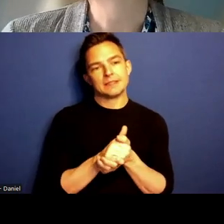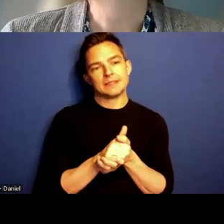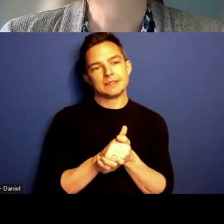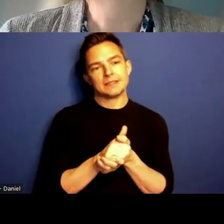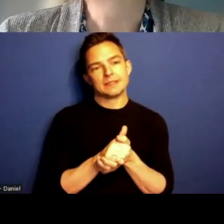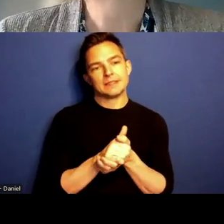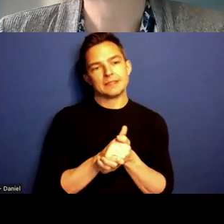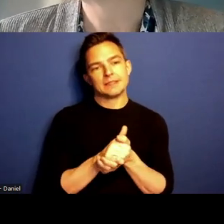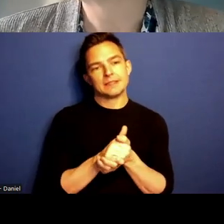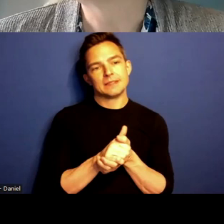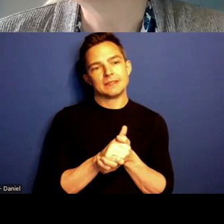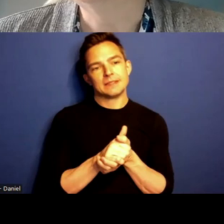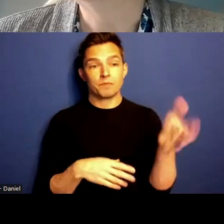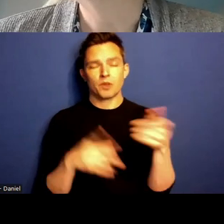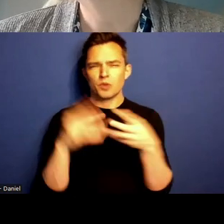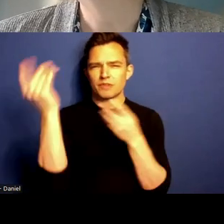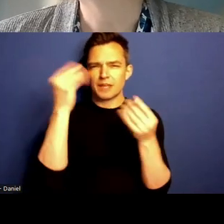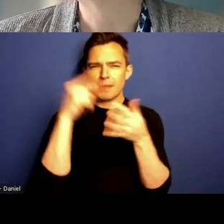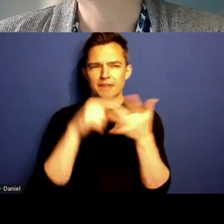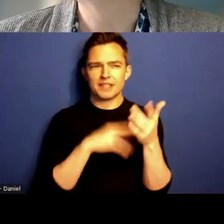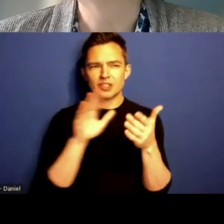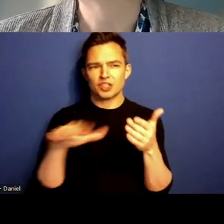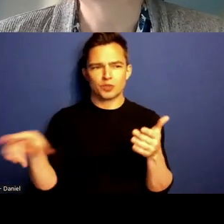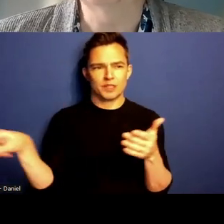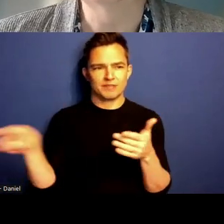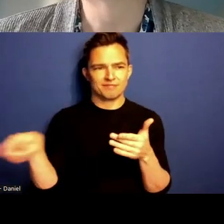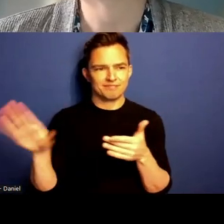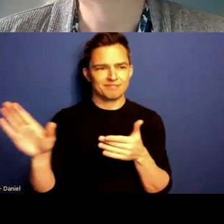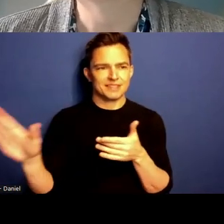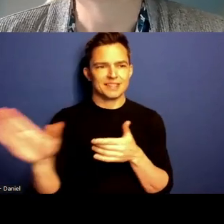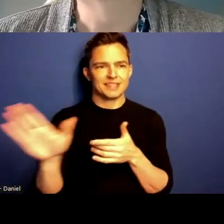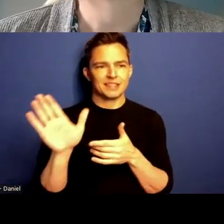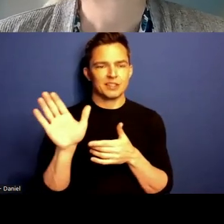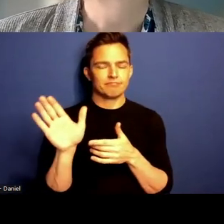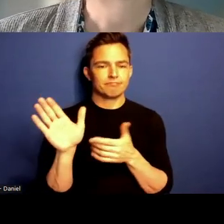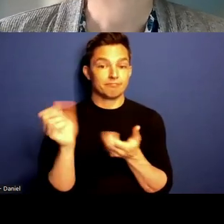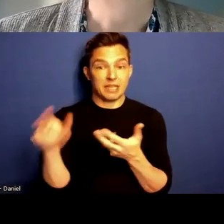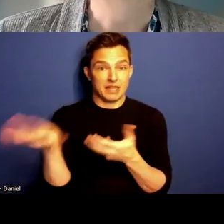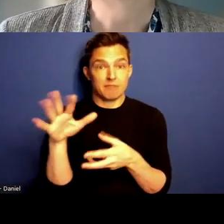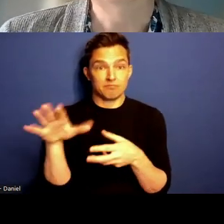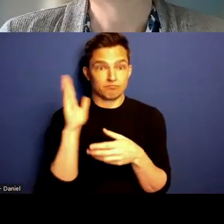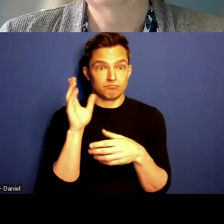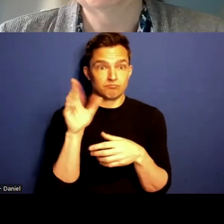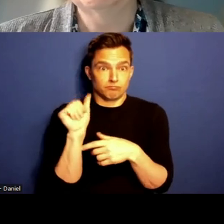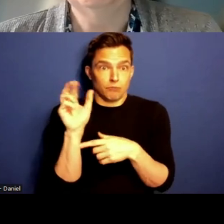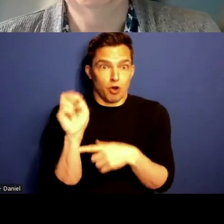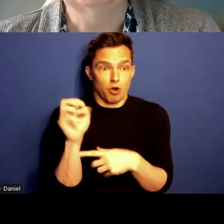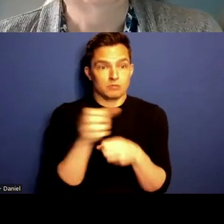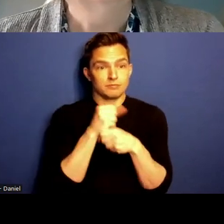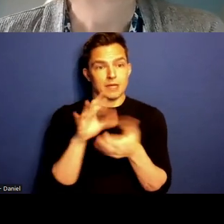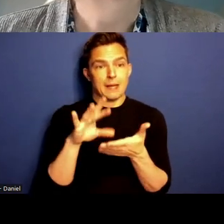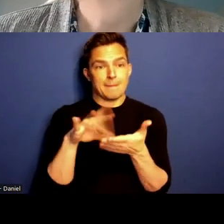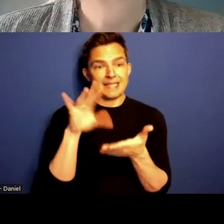And when you think about these children, and a lot of whom are receiving Medicaid services,